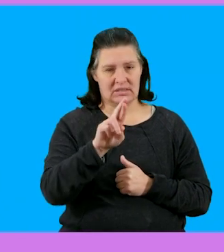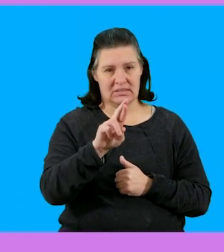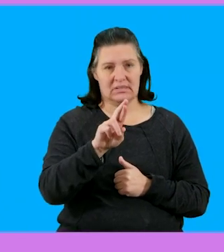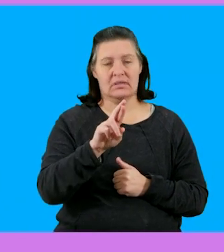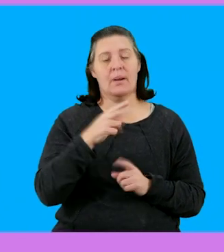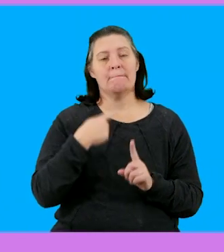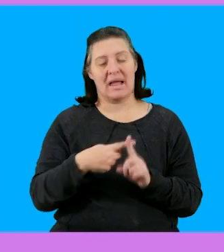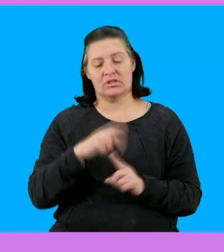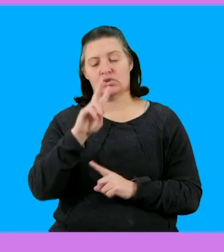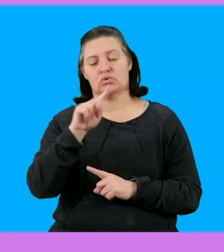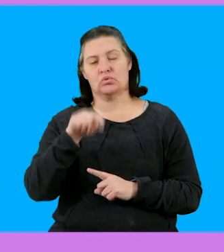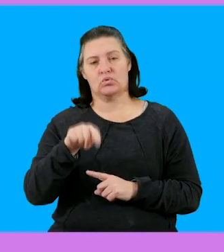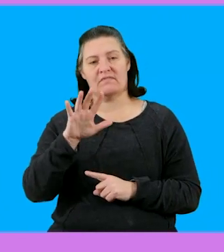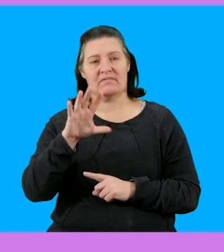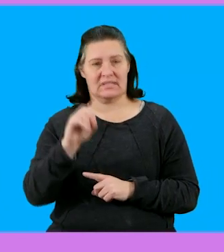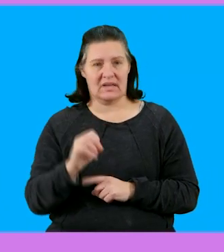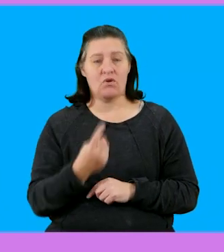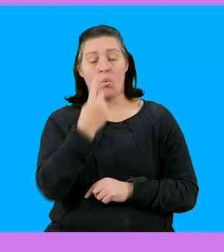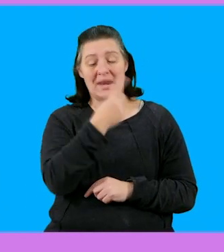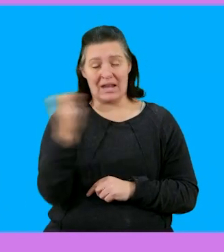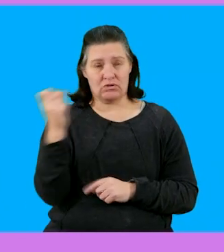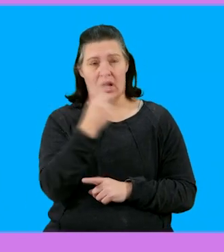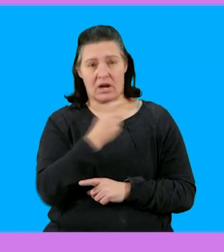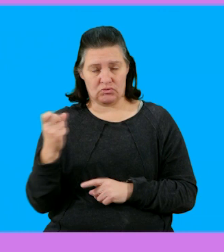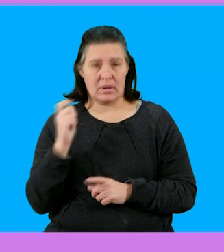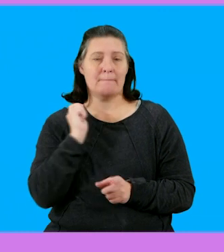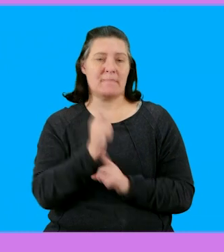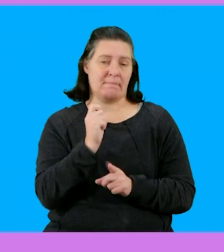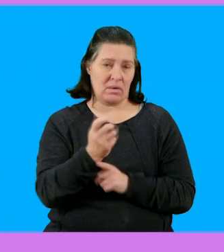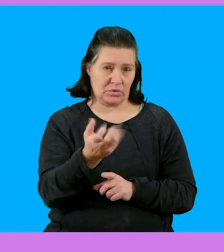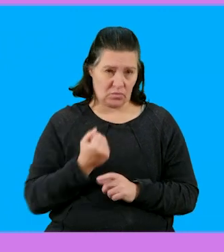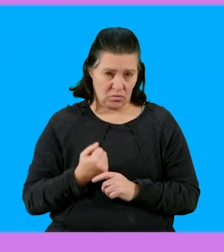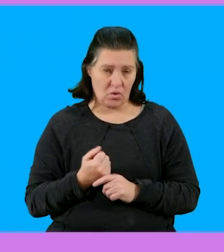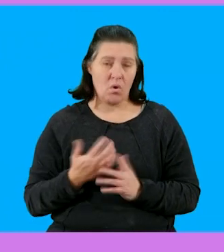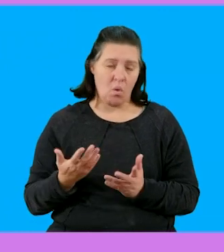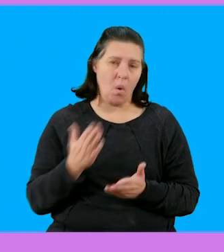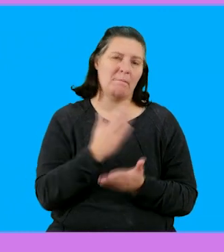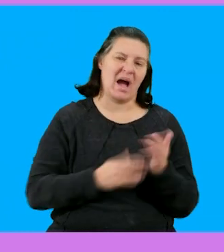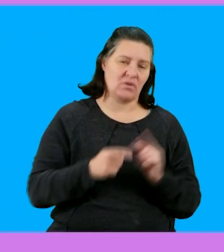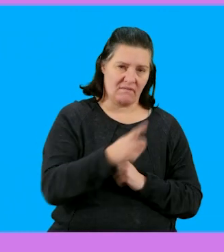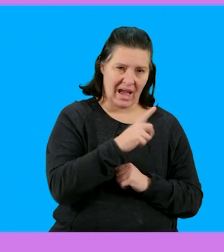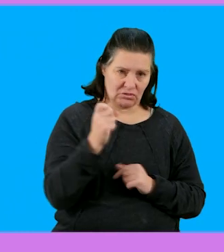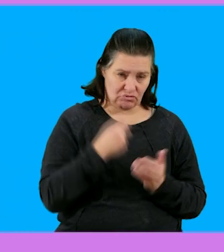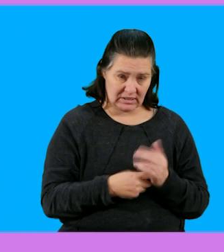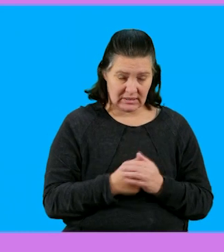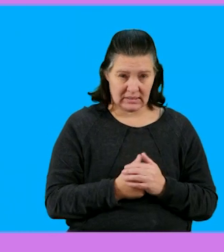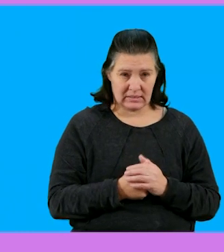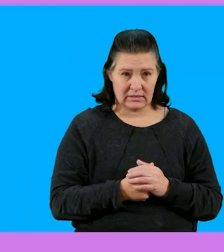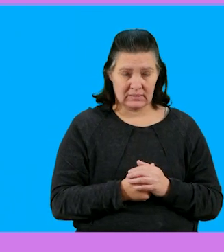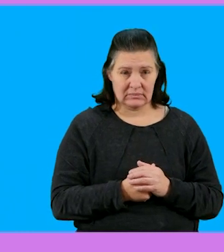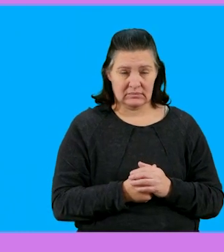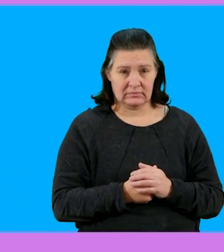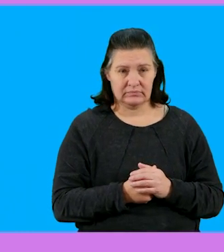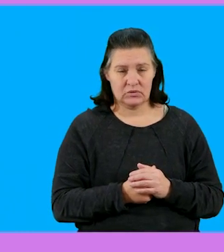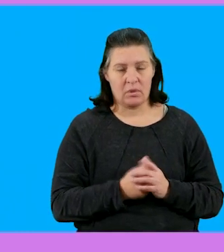Rand plus 2 Rand 50 for every 100 Rand withdrawn or part thereof. Very important to